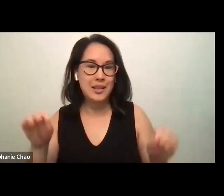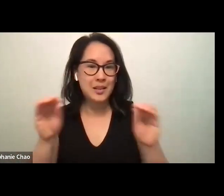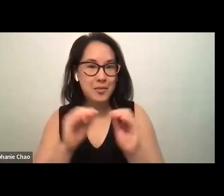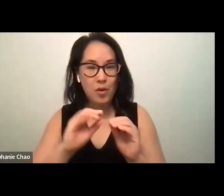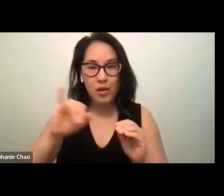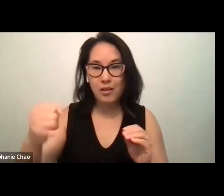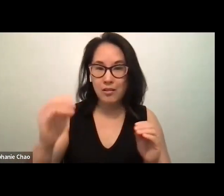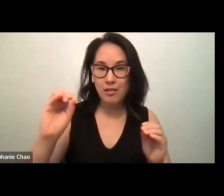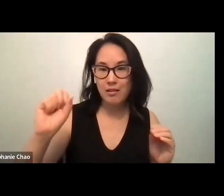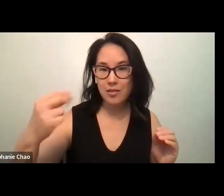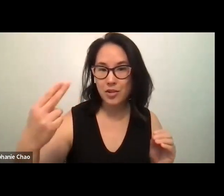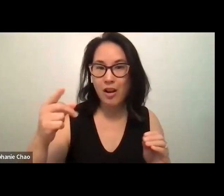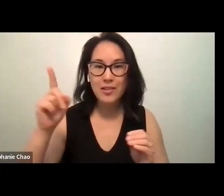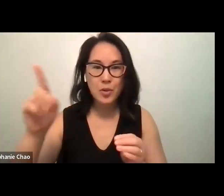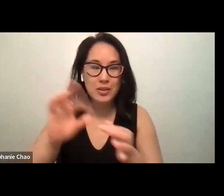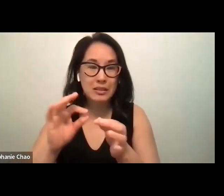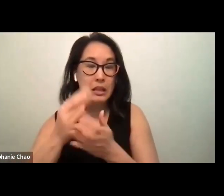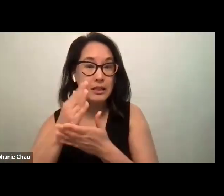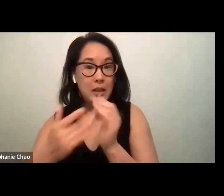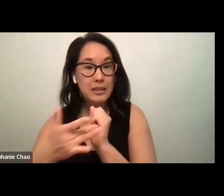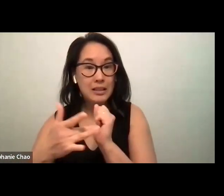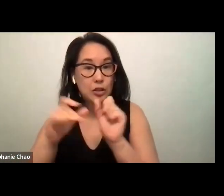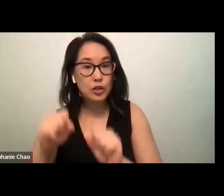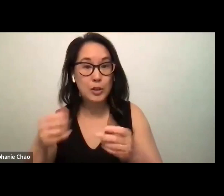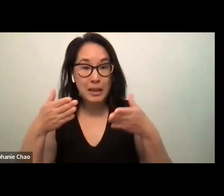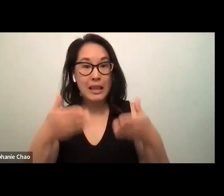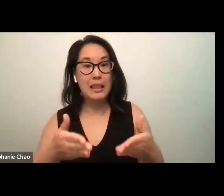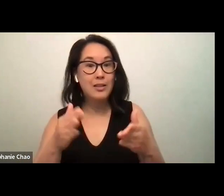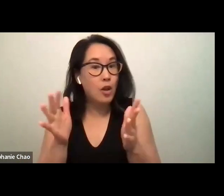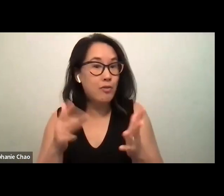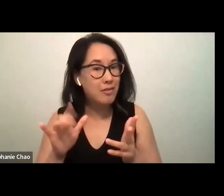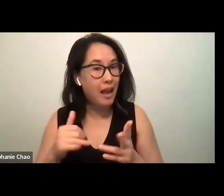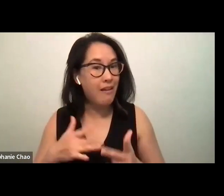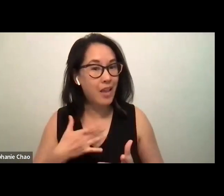that some of this technology could be here, so that's encouraging.